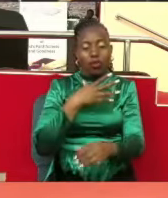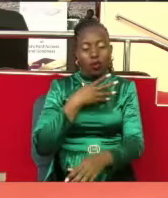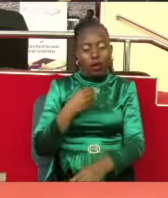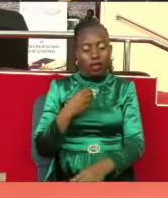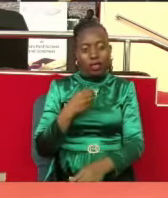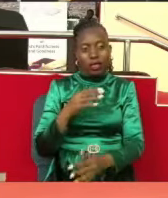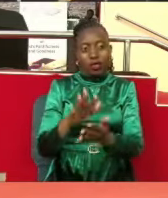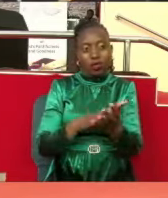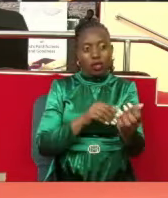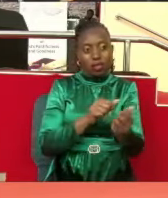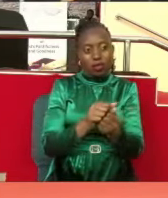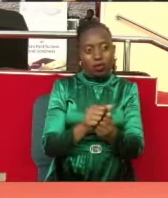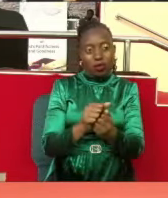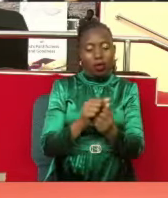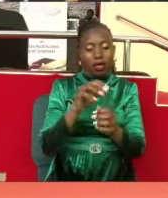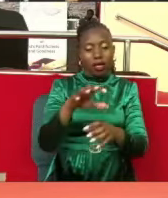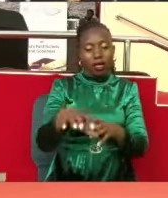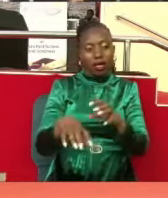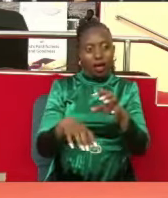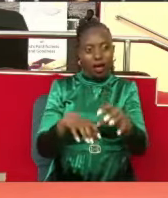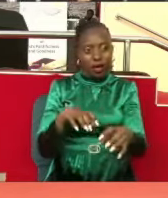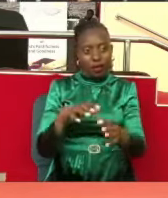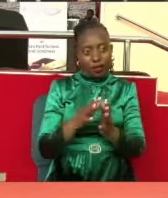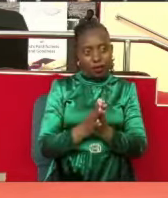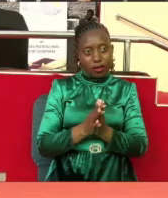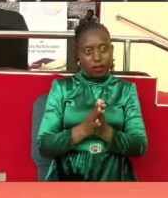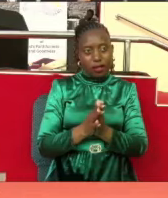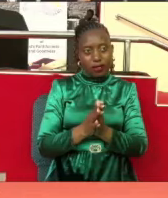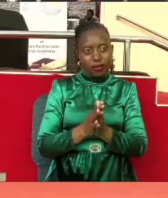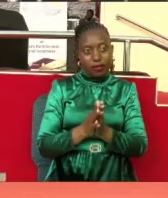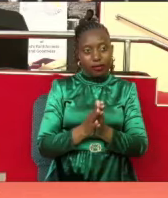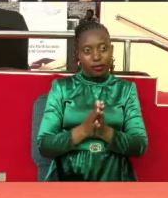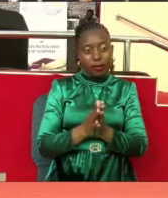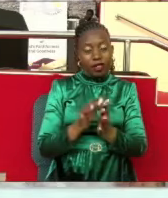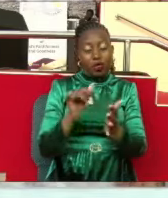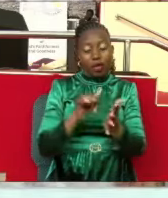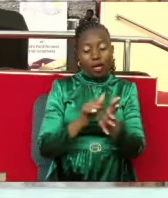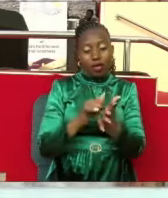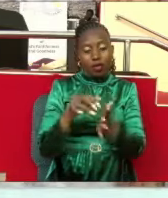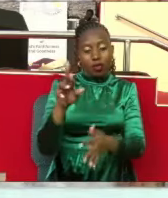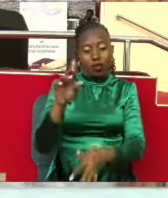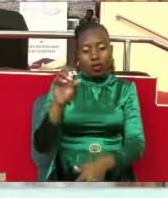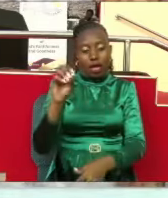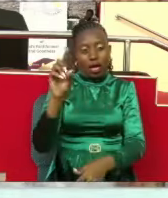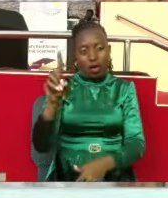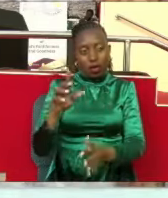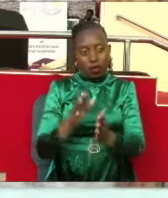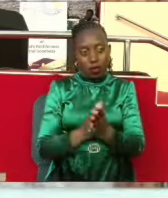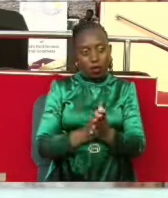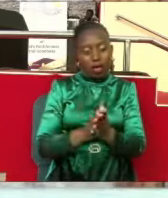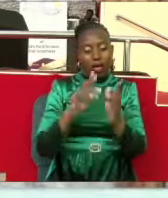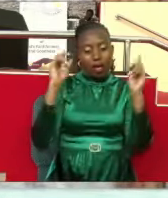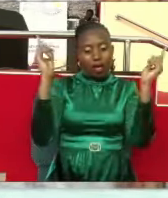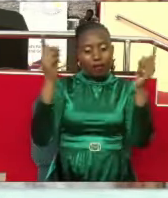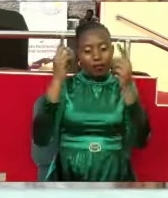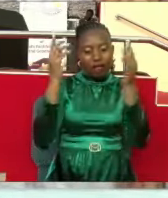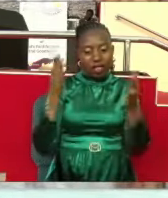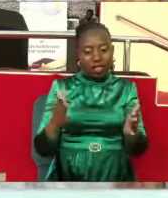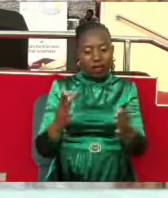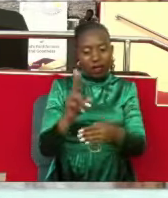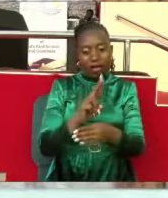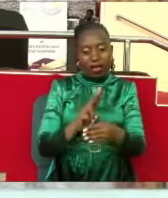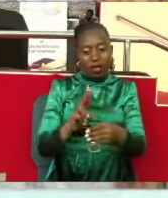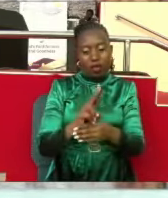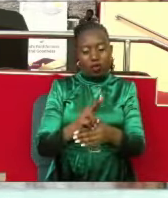kuangamiza kondoo. Praise the name of the Lord. Amen. So that was a rod. Hiyo ilikuwa ni fimbo. The shepherd used it to hit an